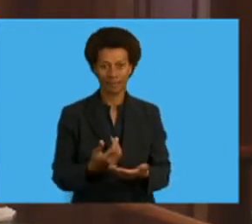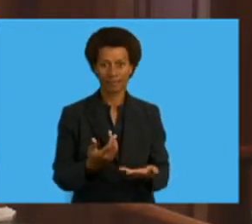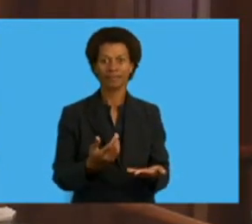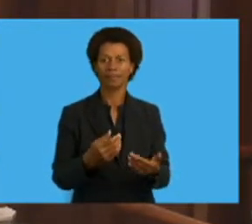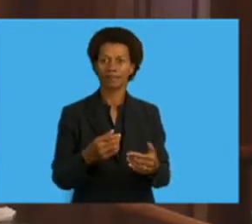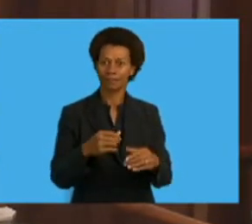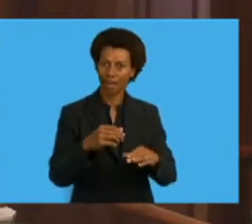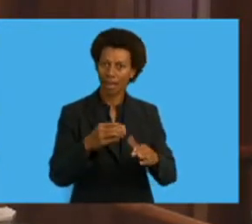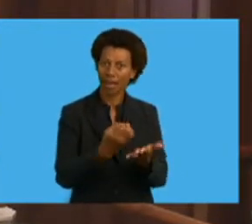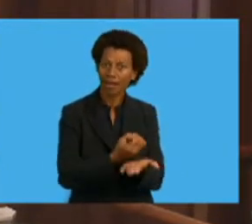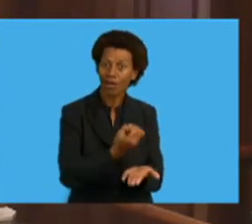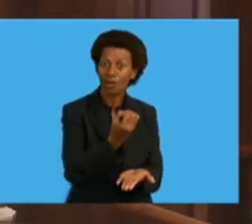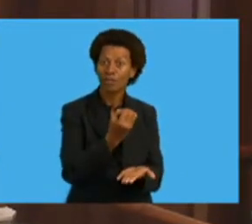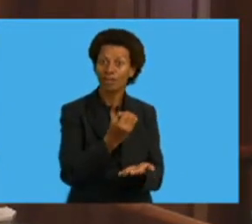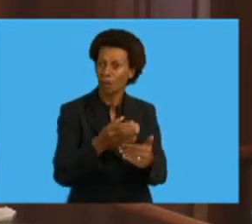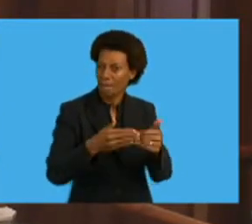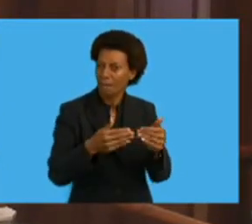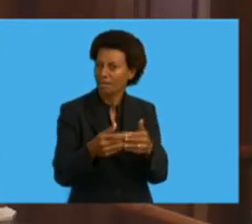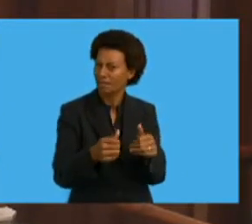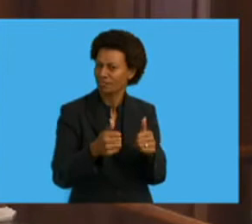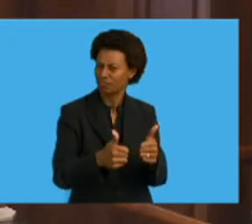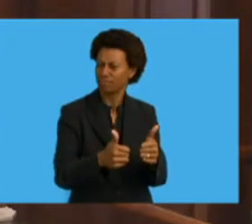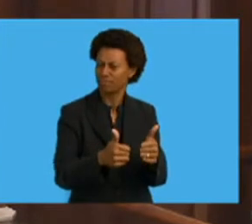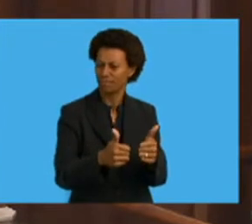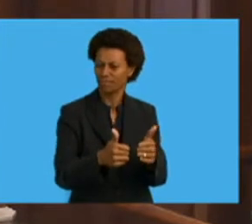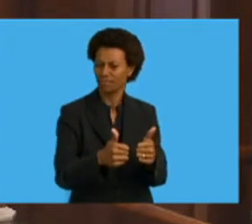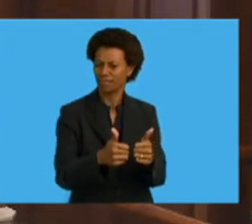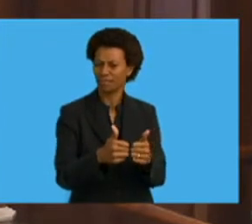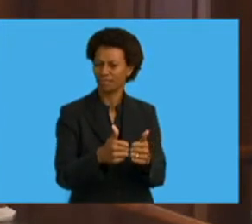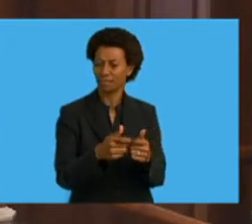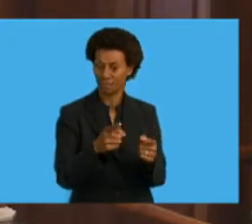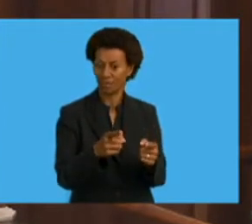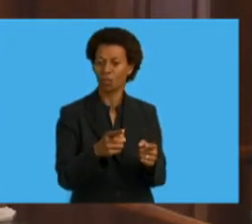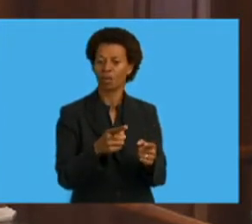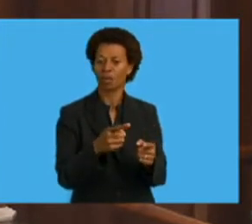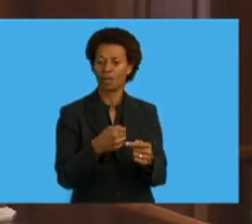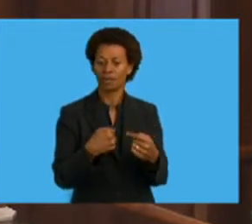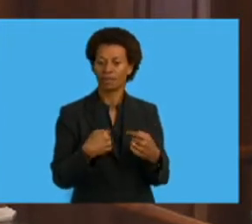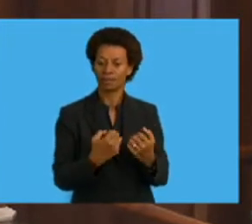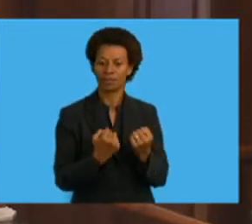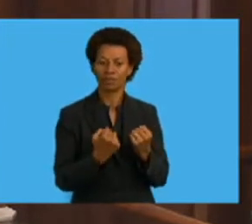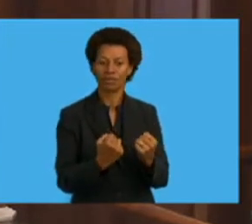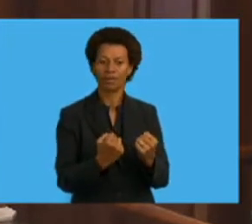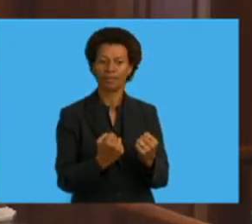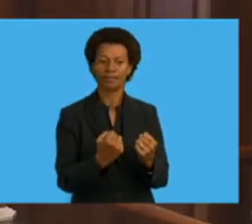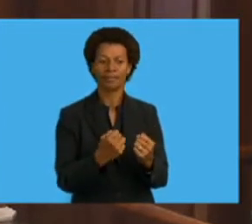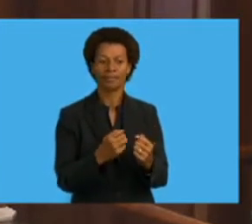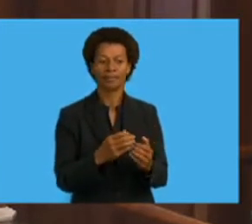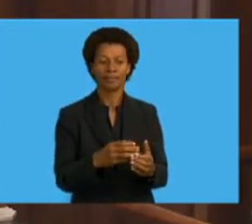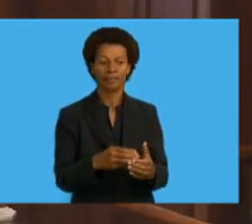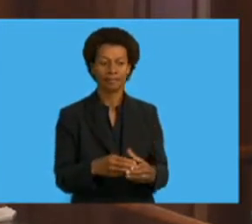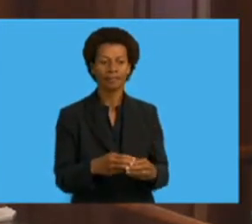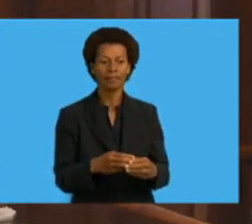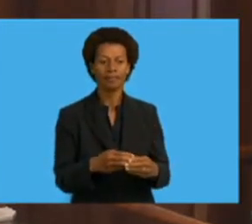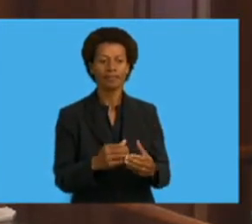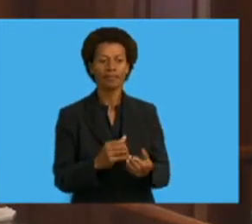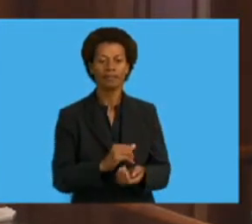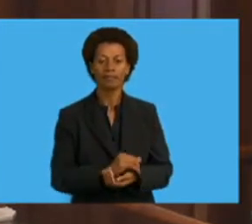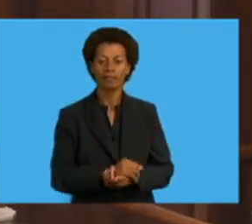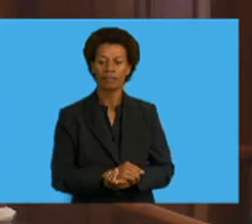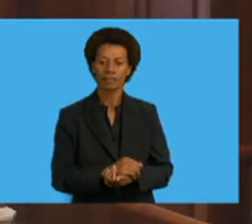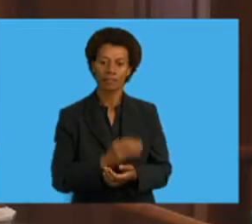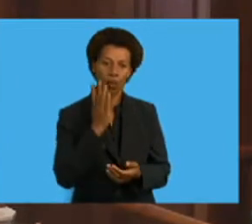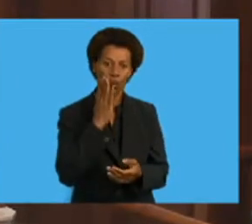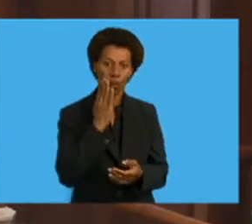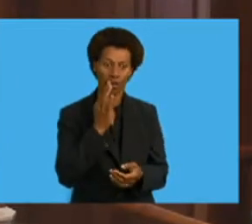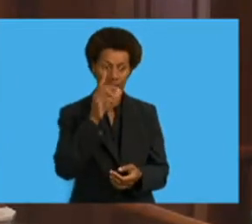managing the economy will be a cornerstone of that campaign. Yeah, yeah. Madam Speaker, when the Fijian people put